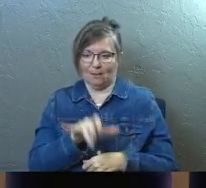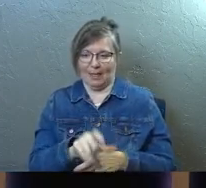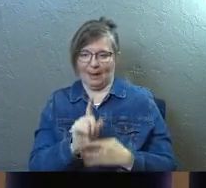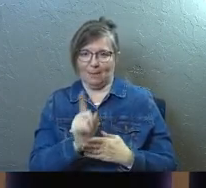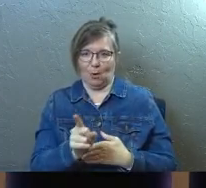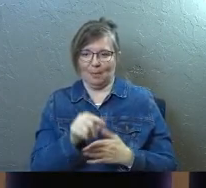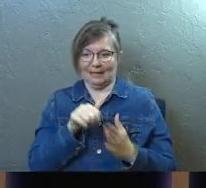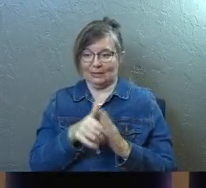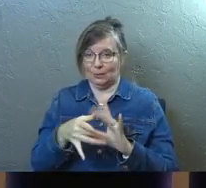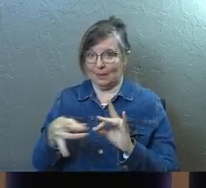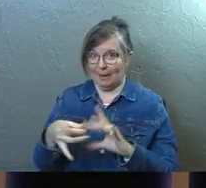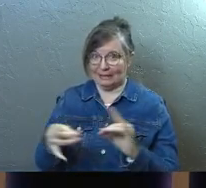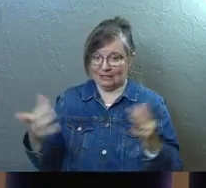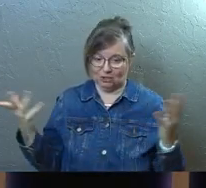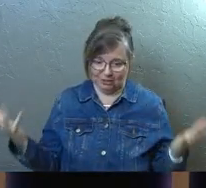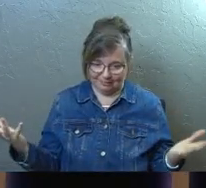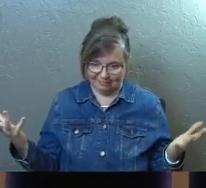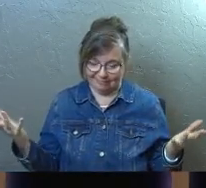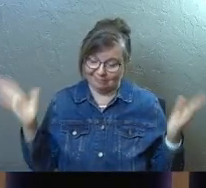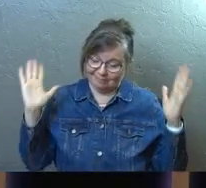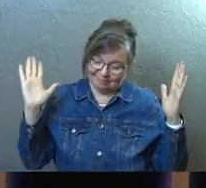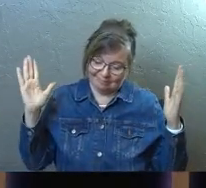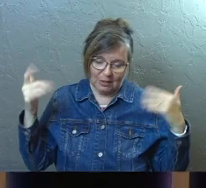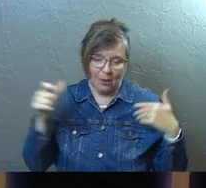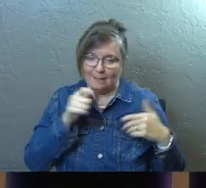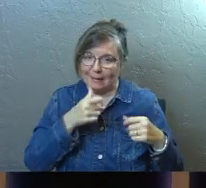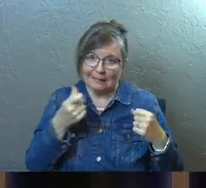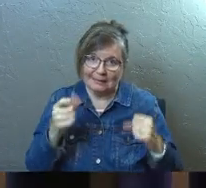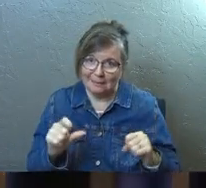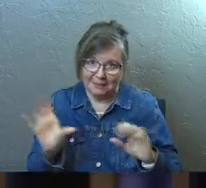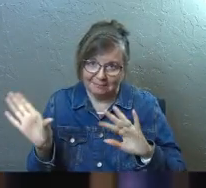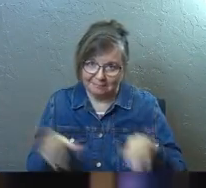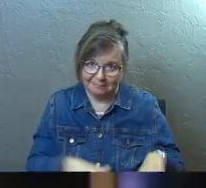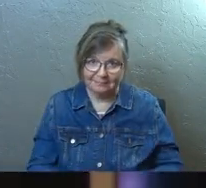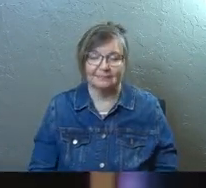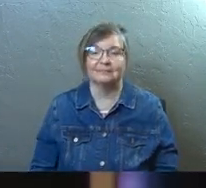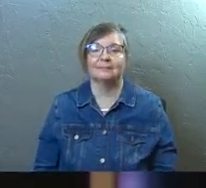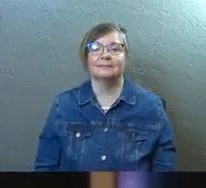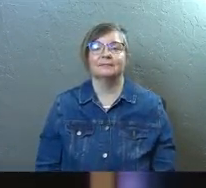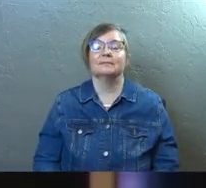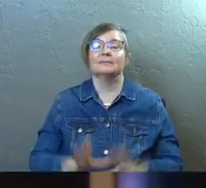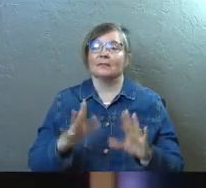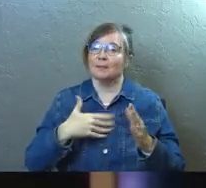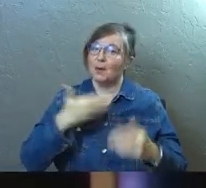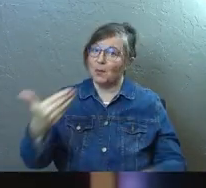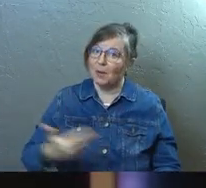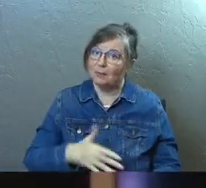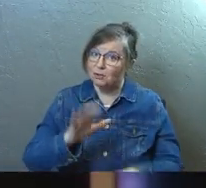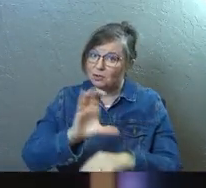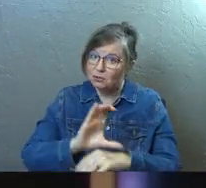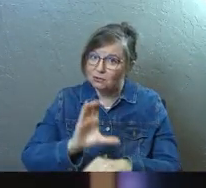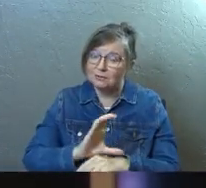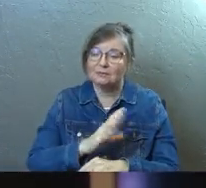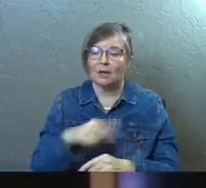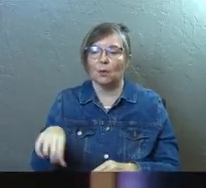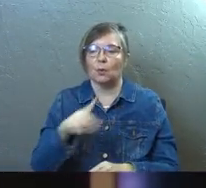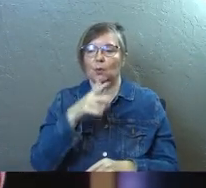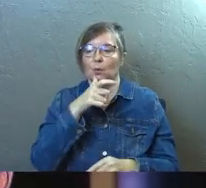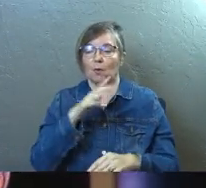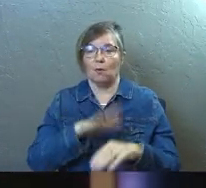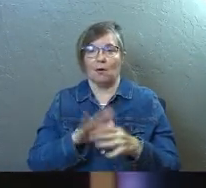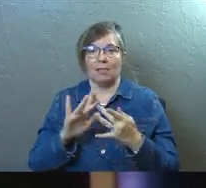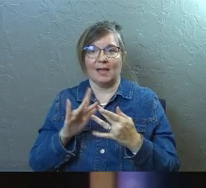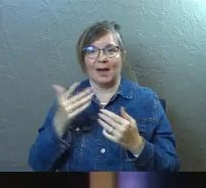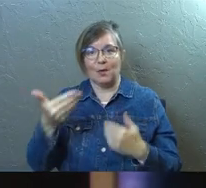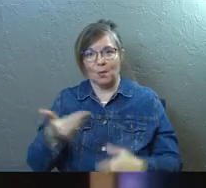that moment into the message, so I will not attempt it. But welcome to church, and those of you guys that